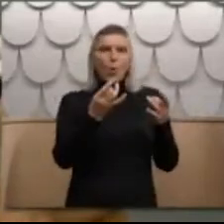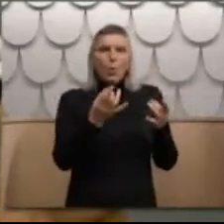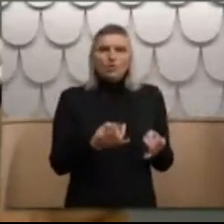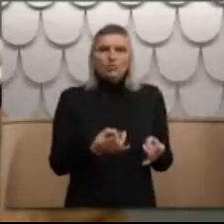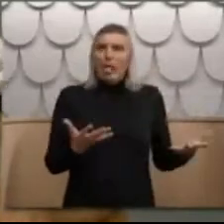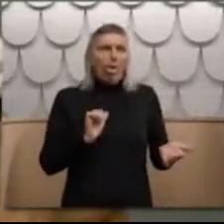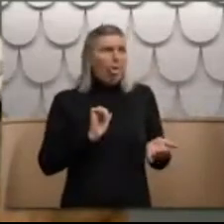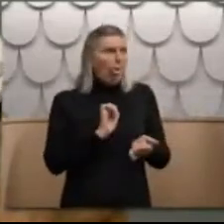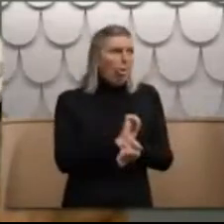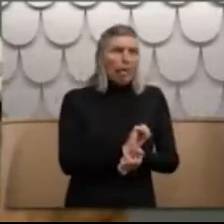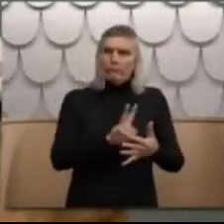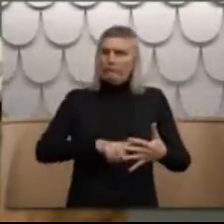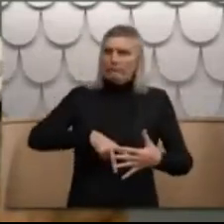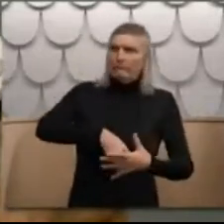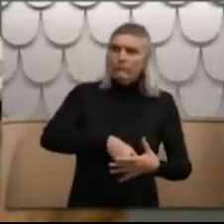know what to do.